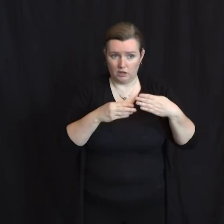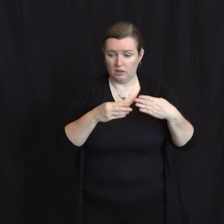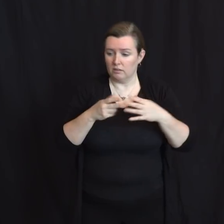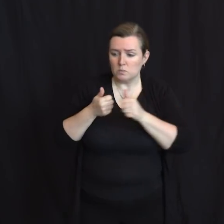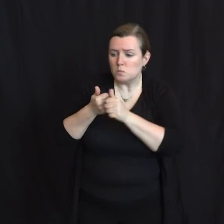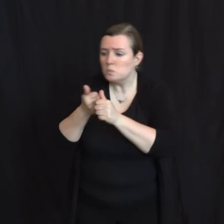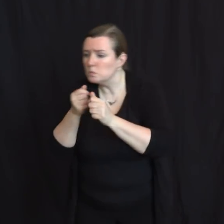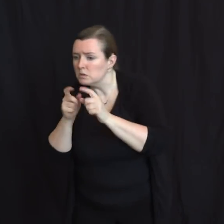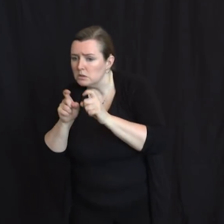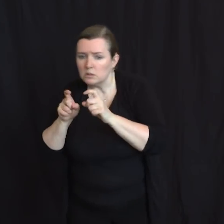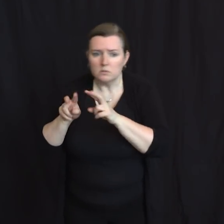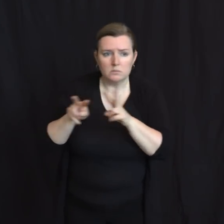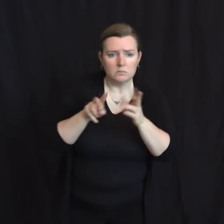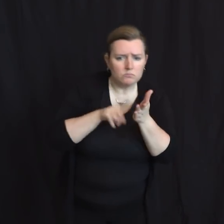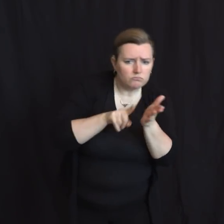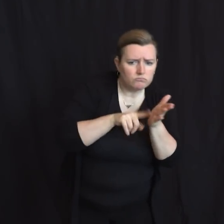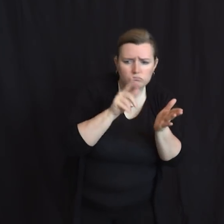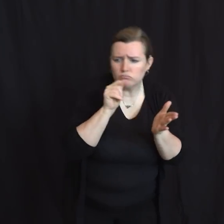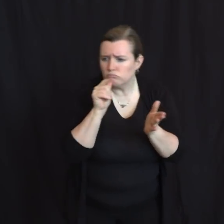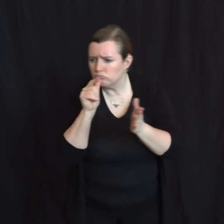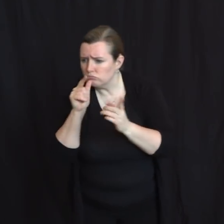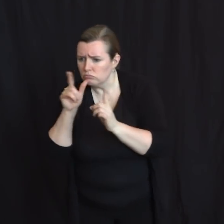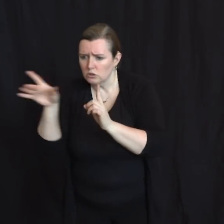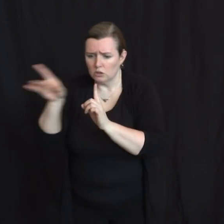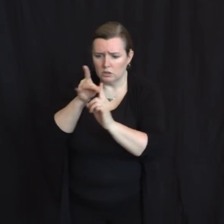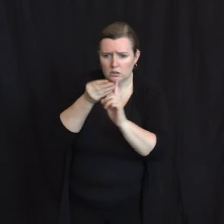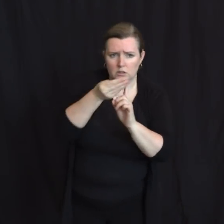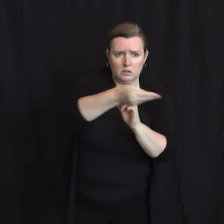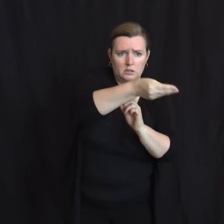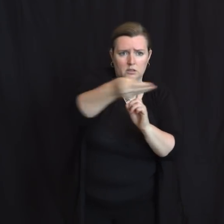We've met actually this morning on this, and